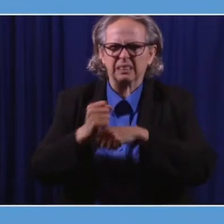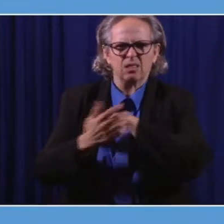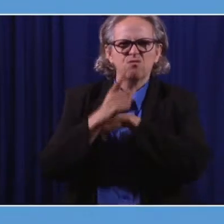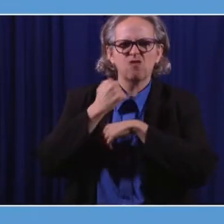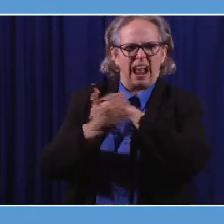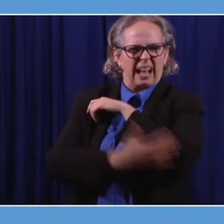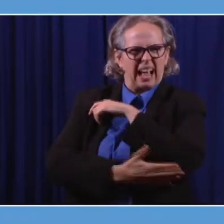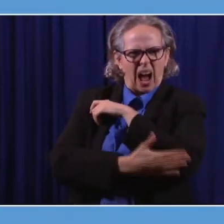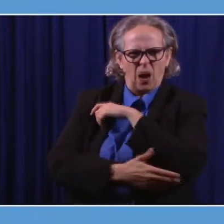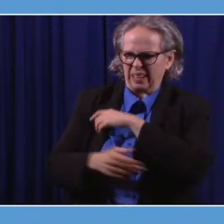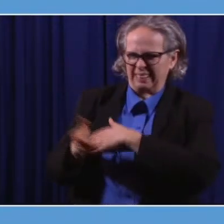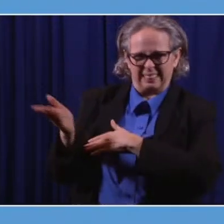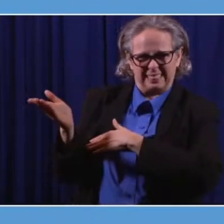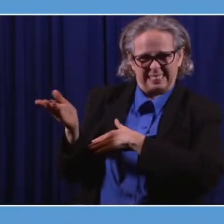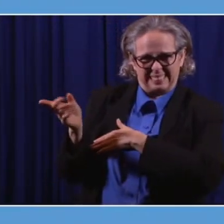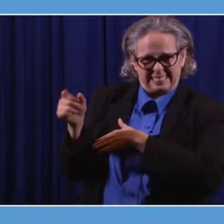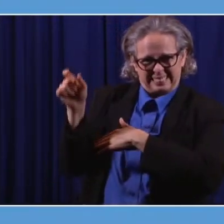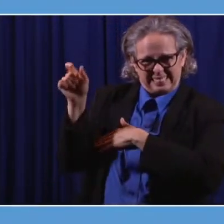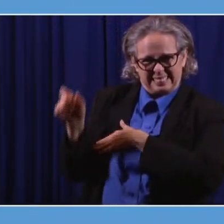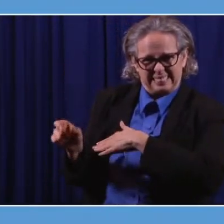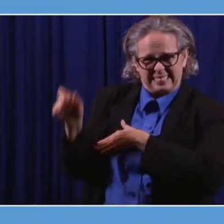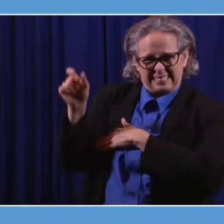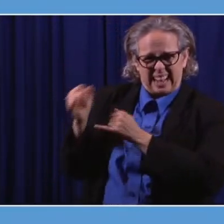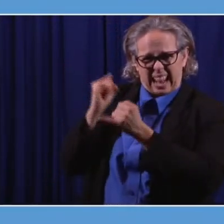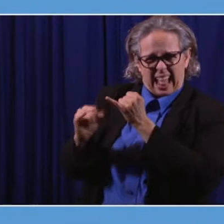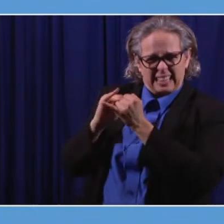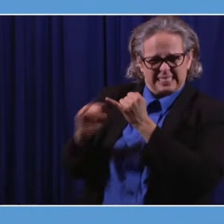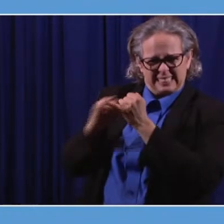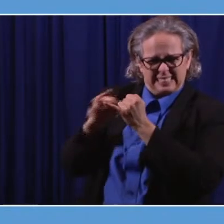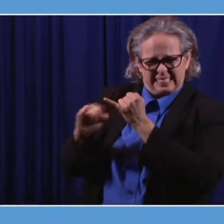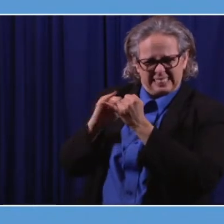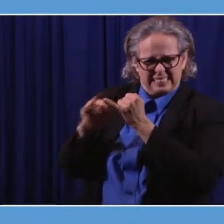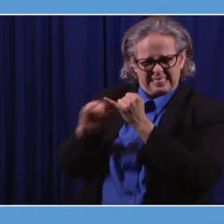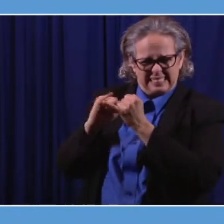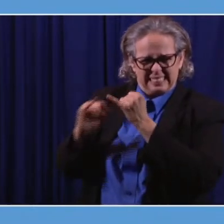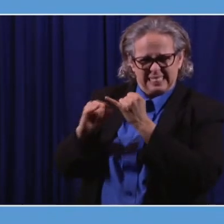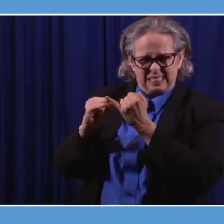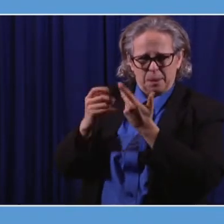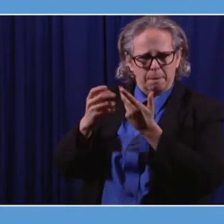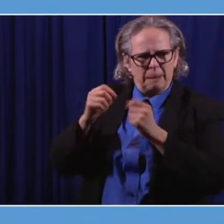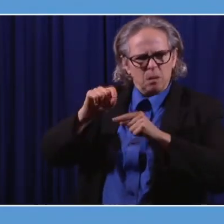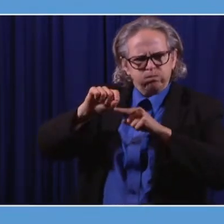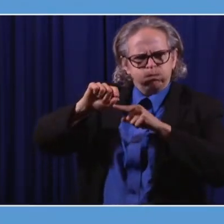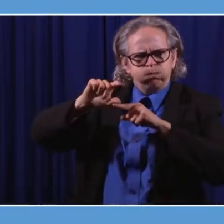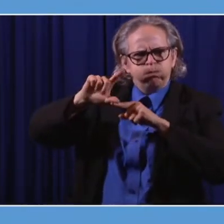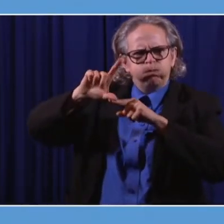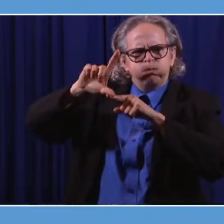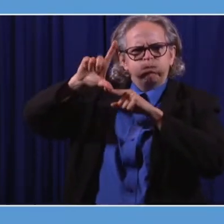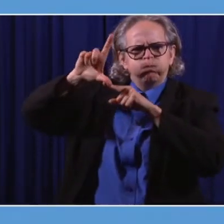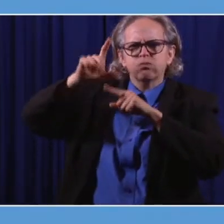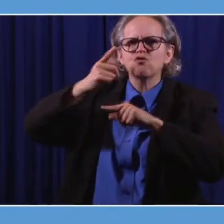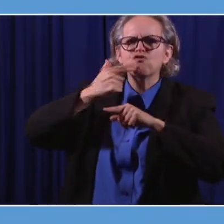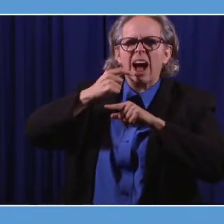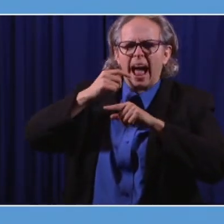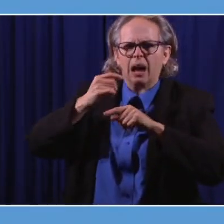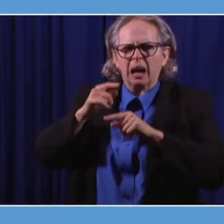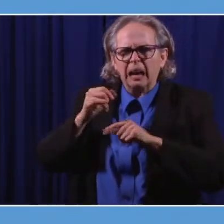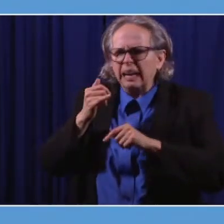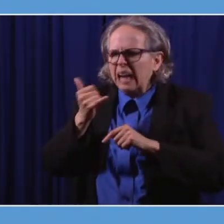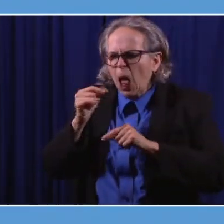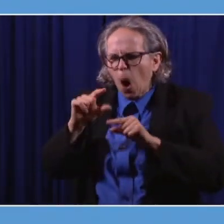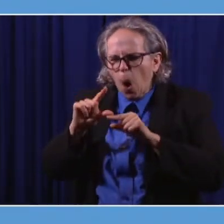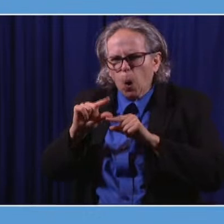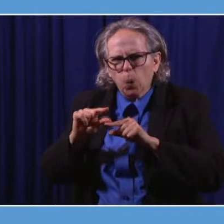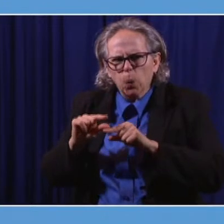here some in the orange, and then very, very small cases now, a few cases that are actually in the